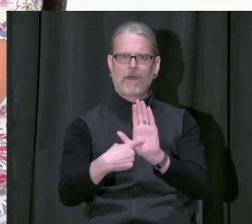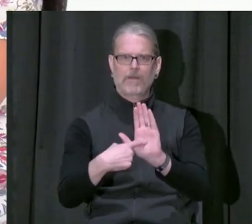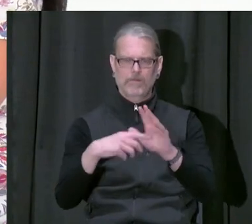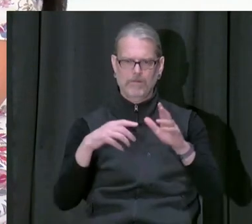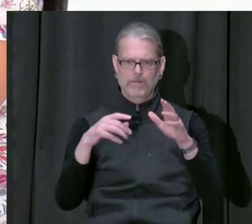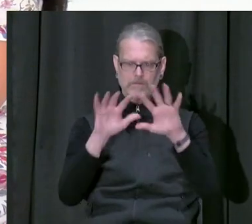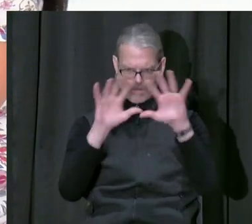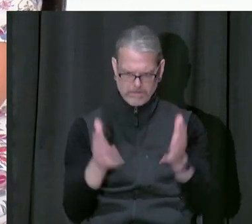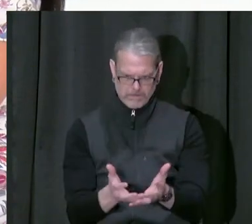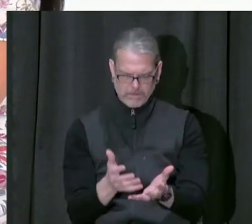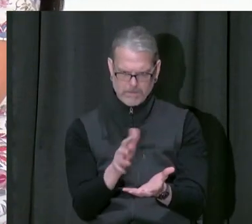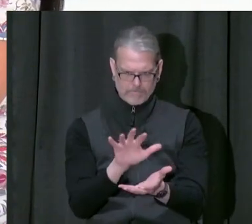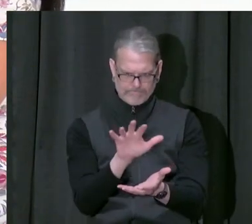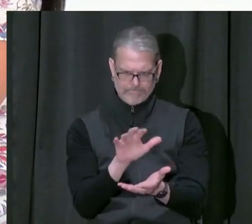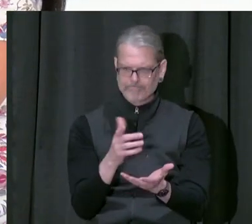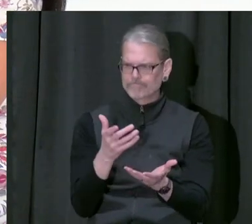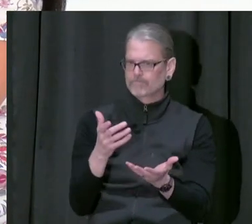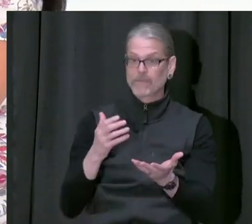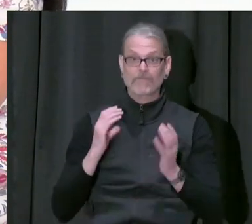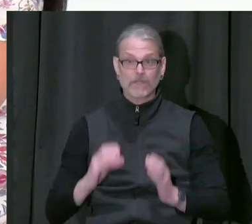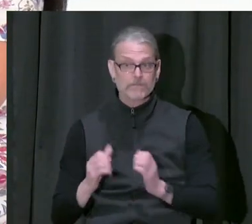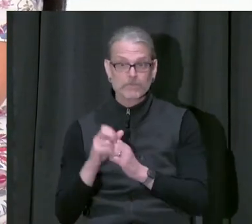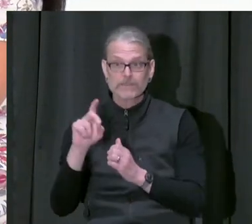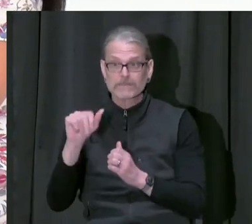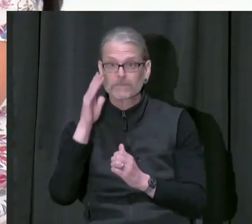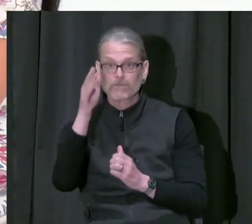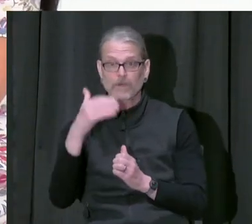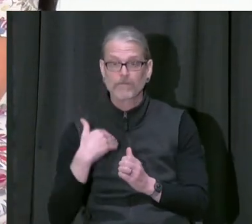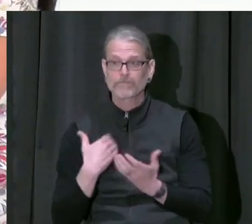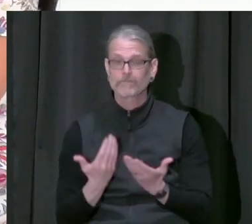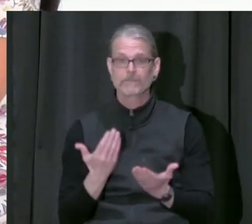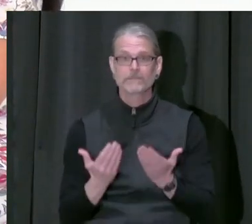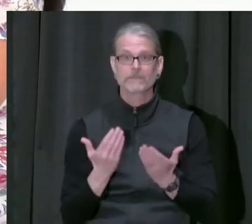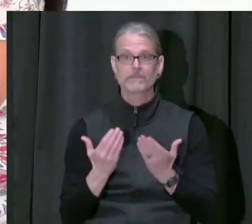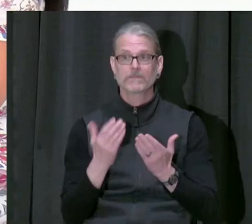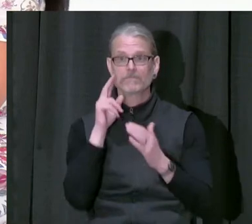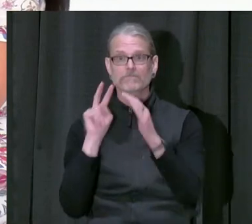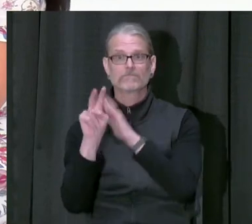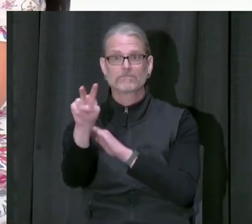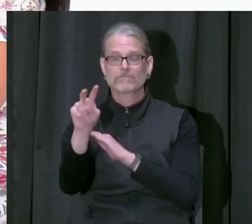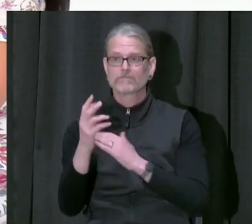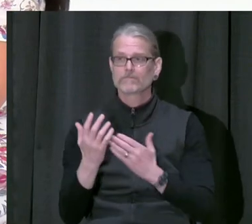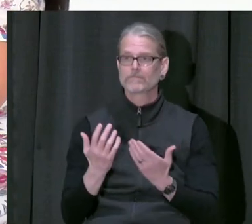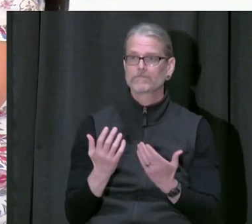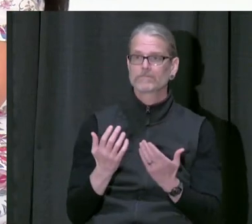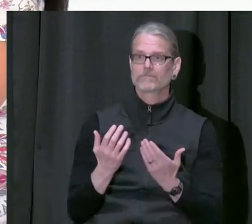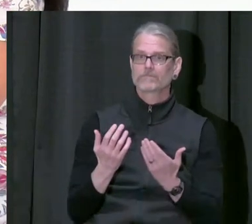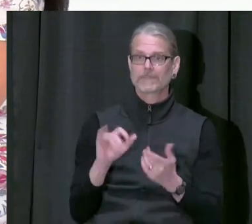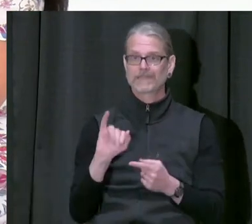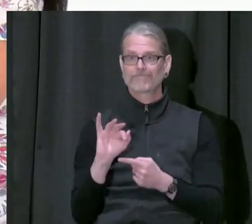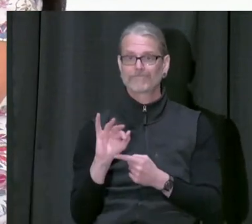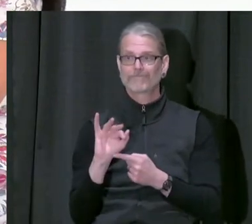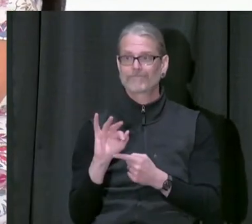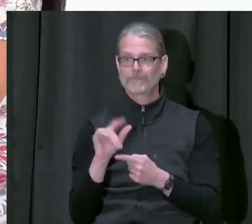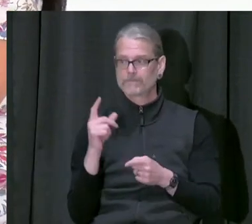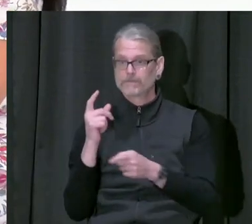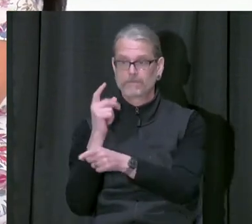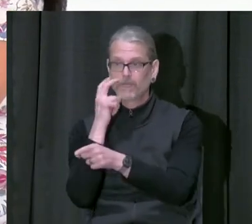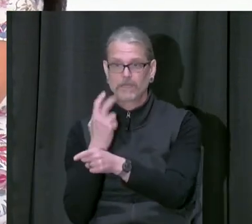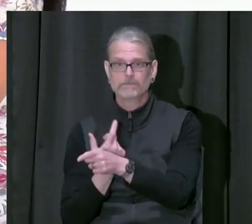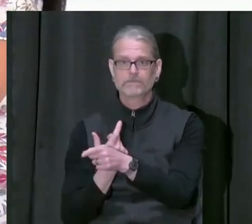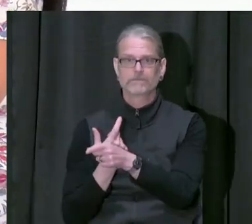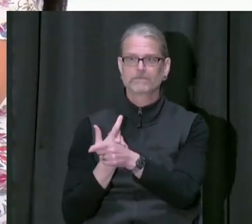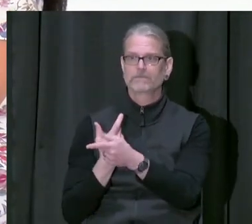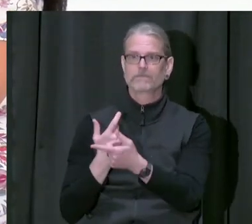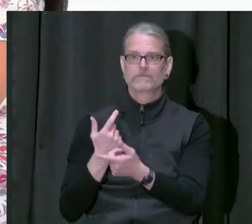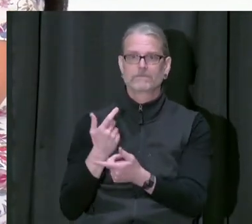of, will there be customers with disabilities? You know, will they, you know, would somebody be blind, somebody have low vision,